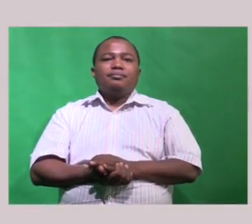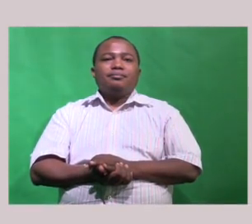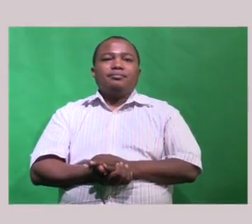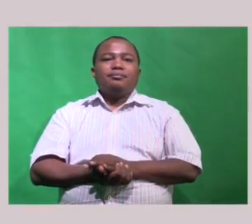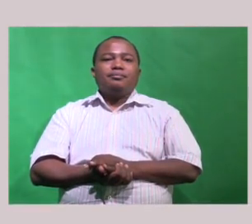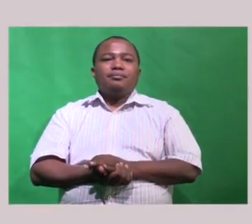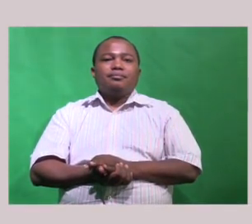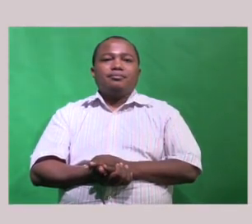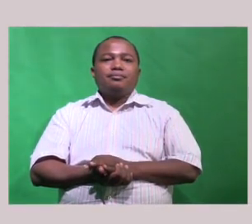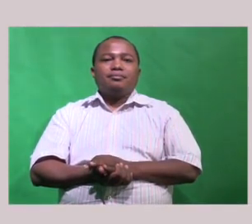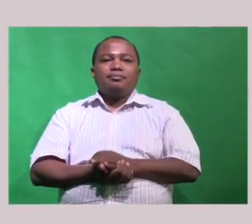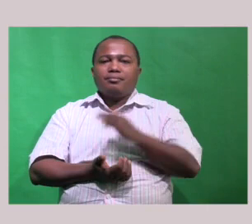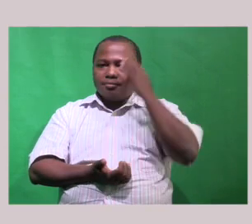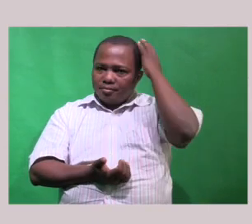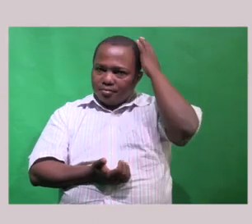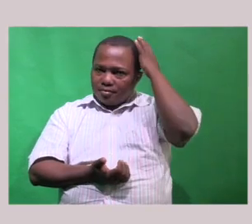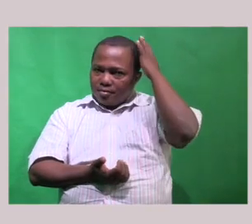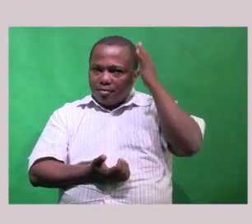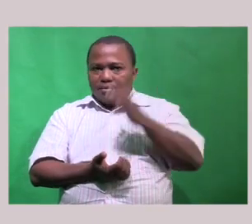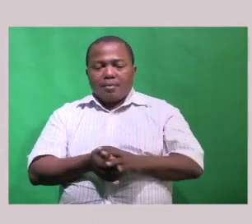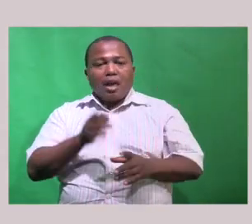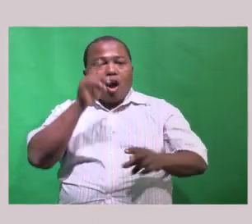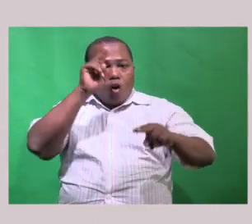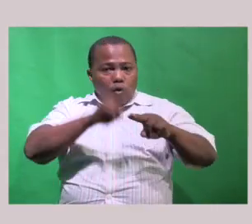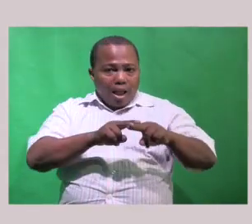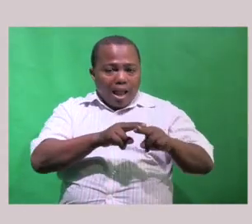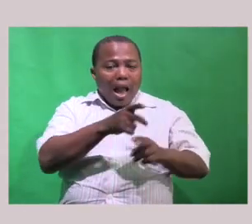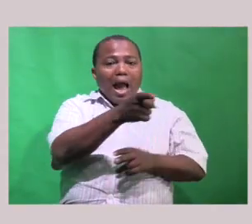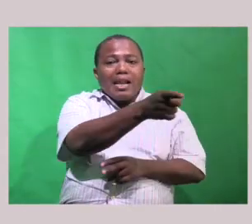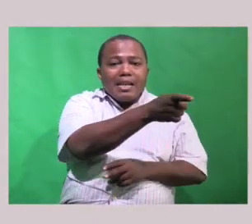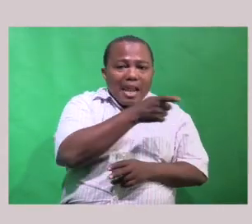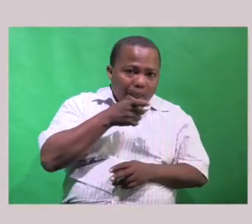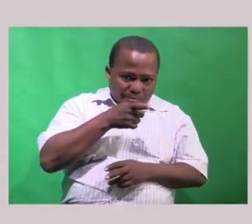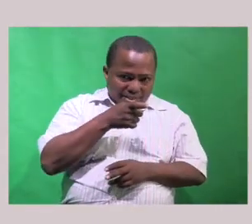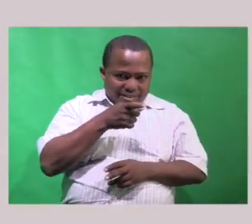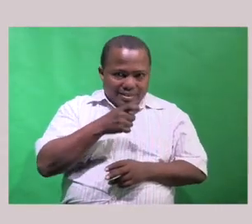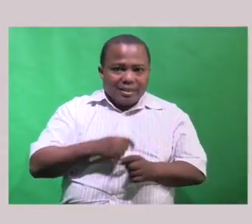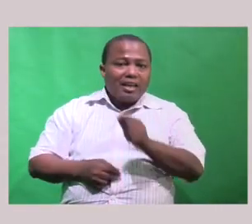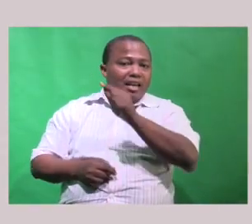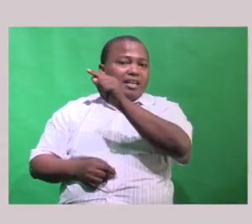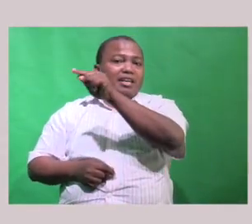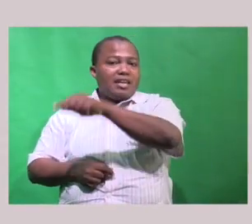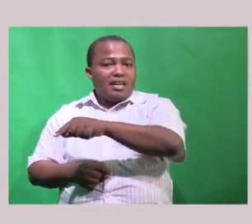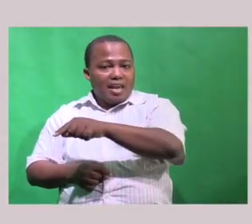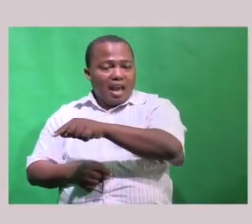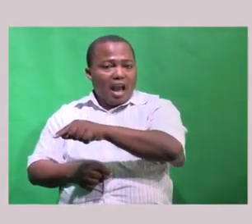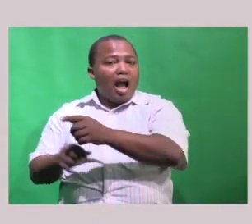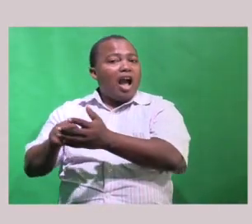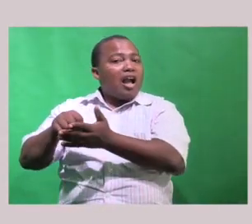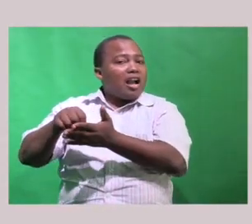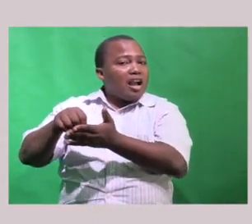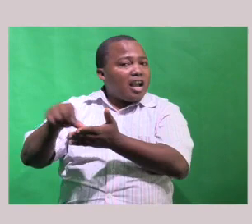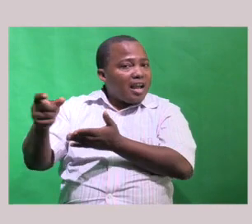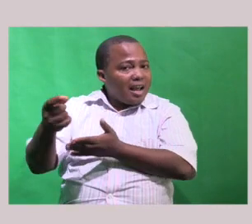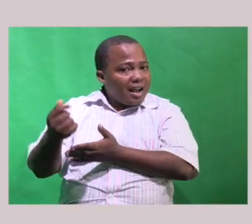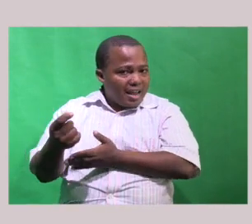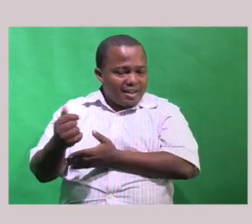Put here debit and here credit.